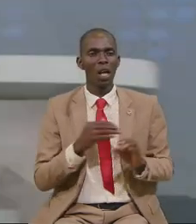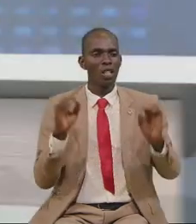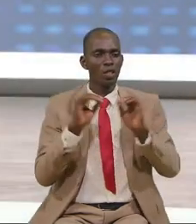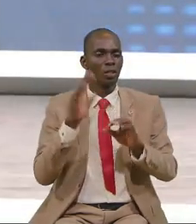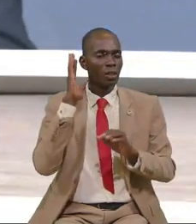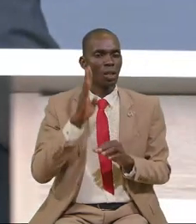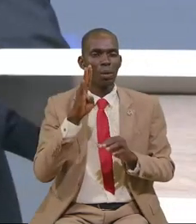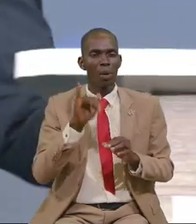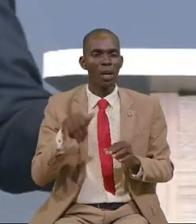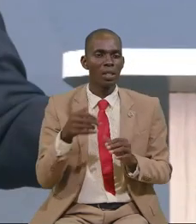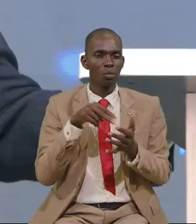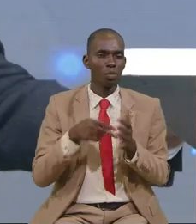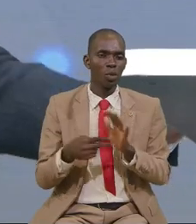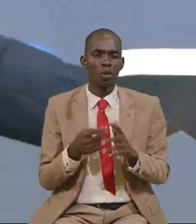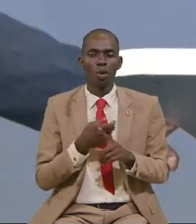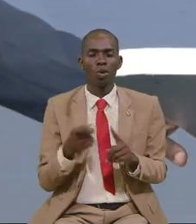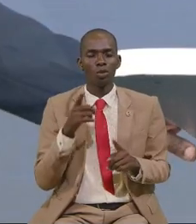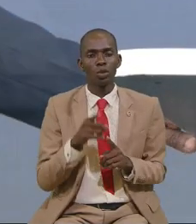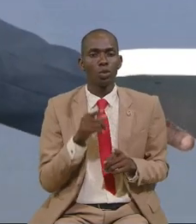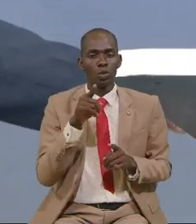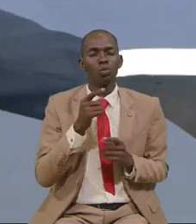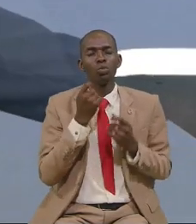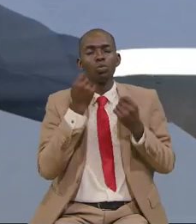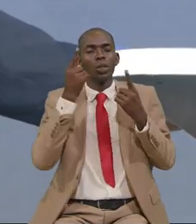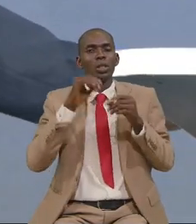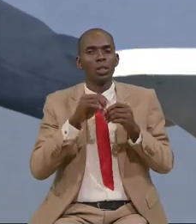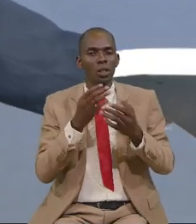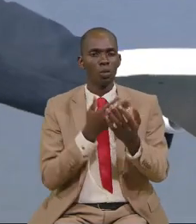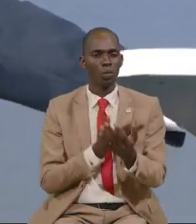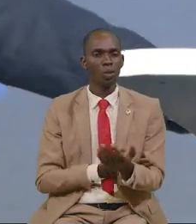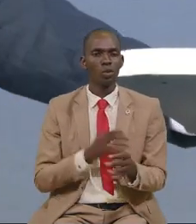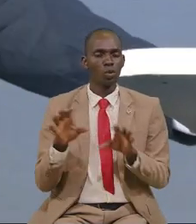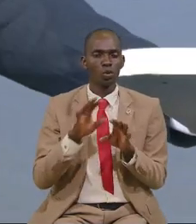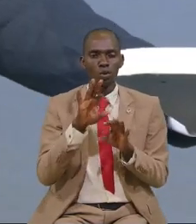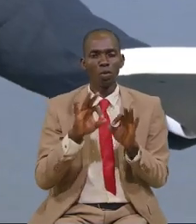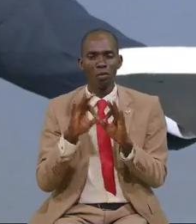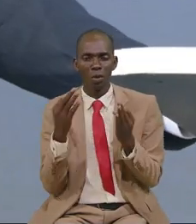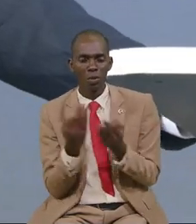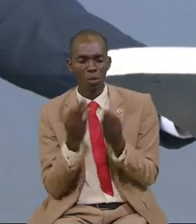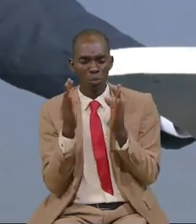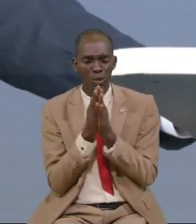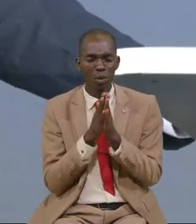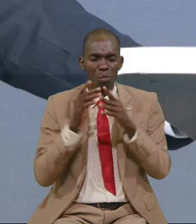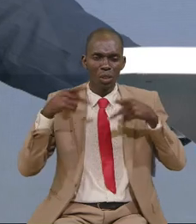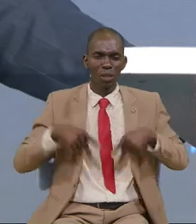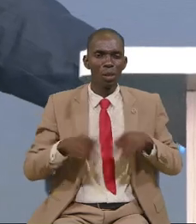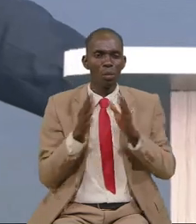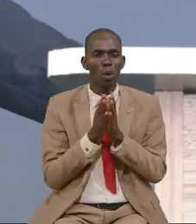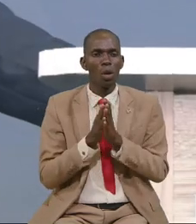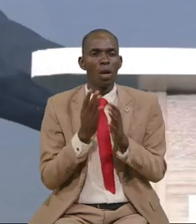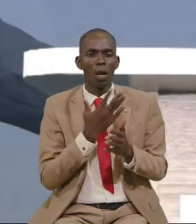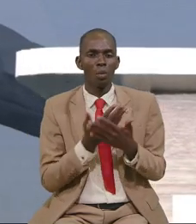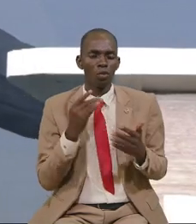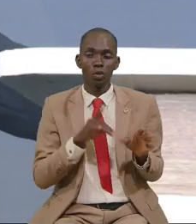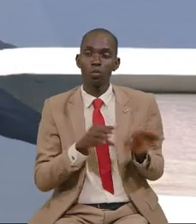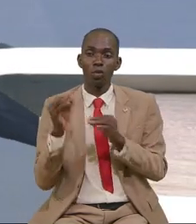morning, you do your devotion, family devotion, and all that, but before you go out, you come back to, behold, I